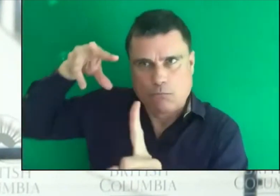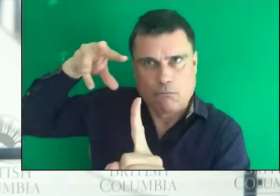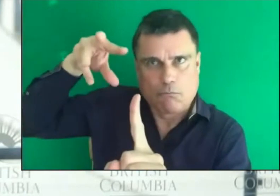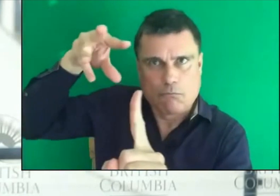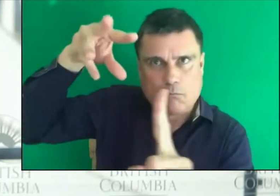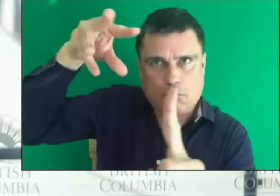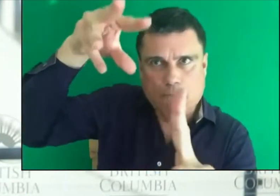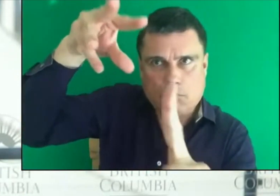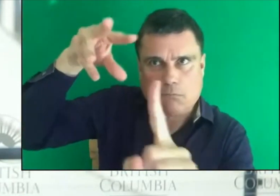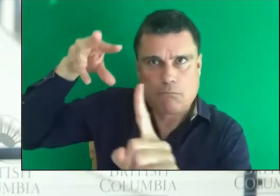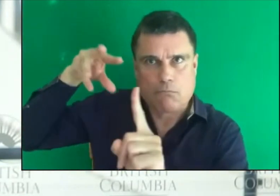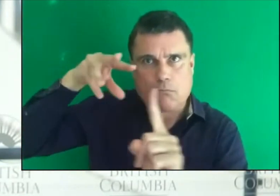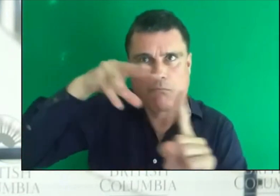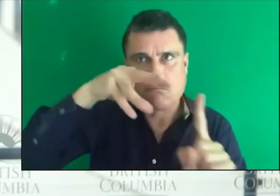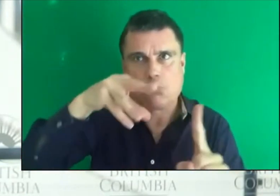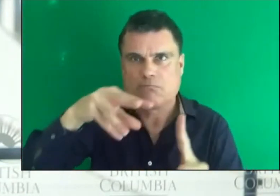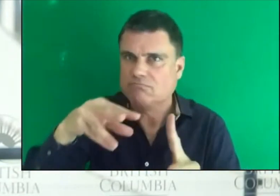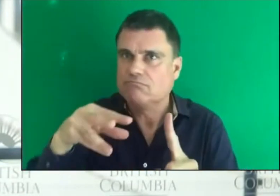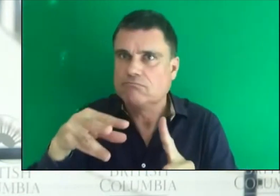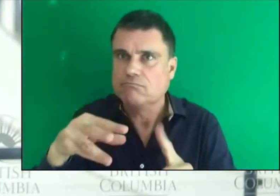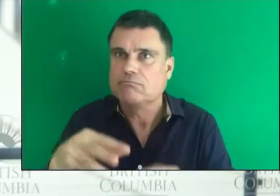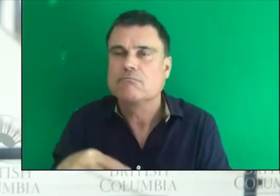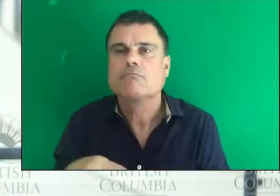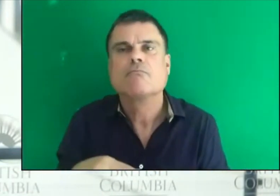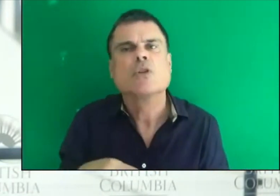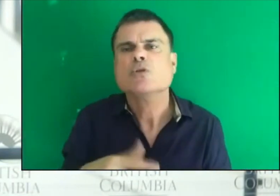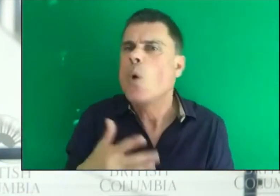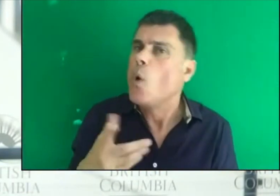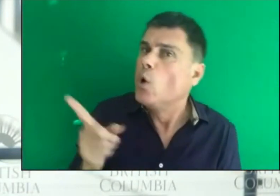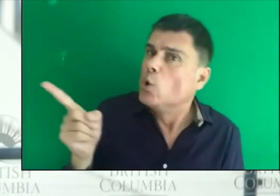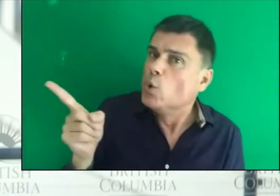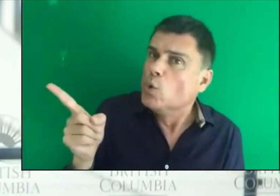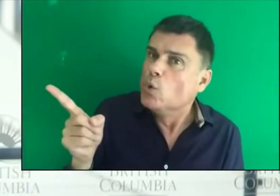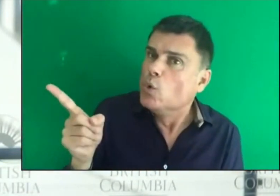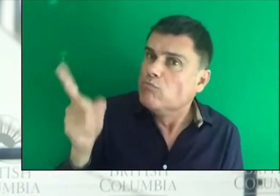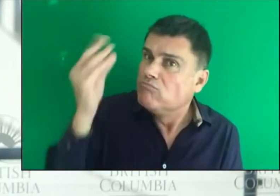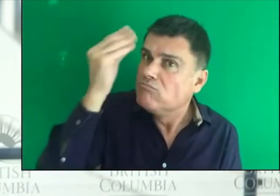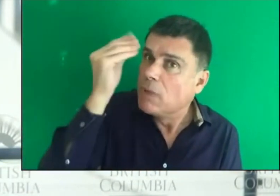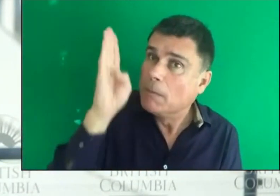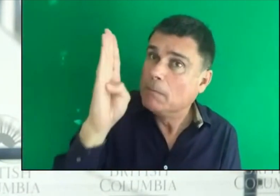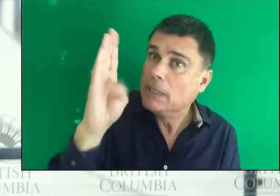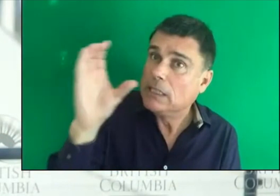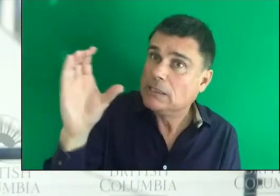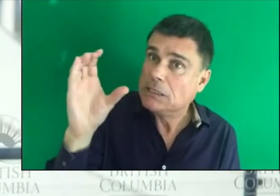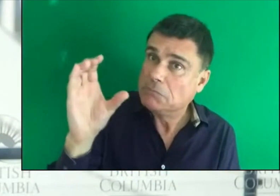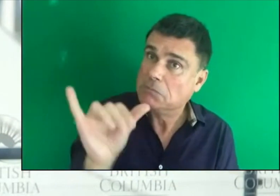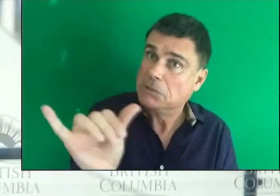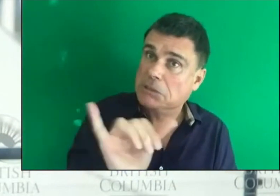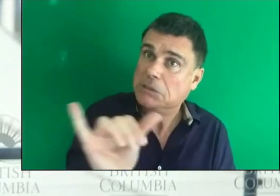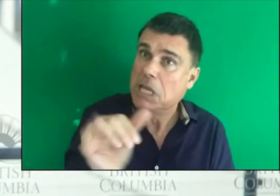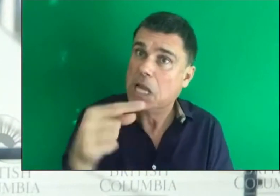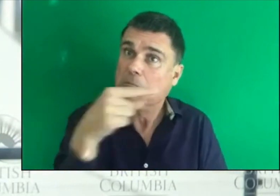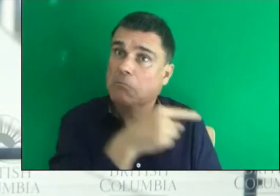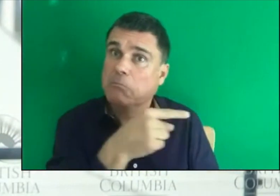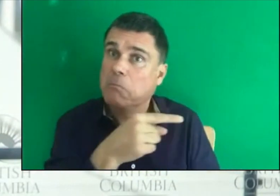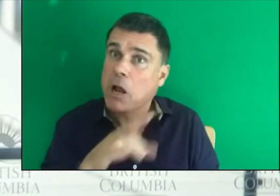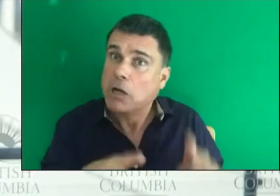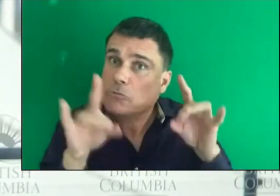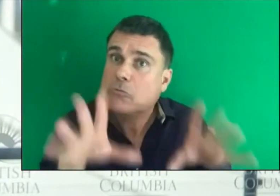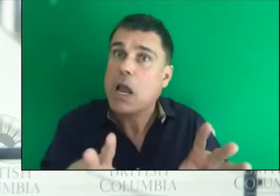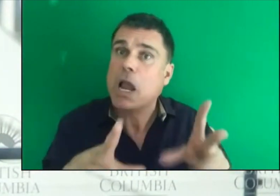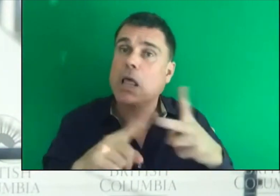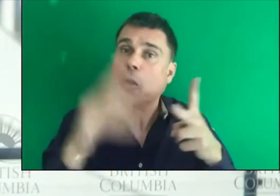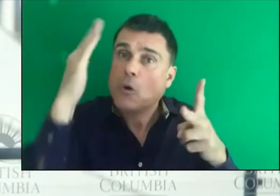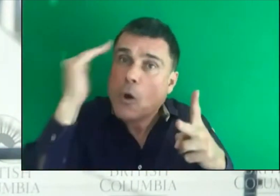more restrictive measures, like, actually closing borders to outside travel, including within states. And then also places like